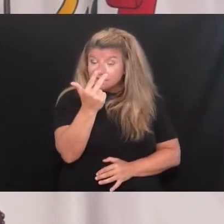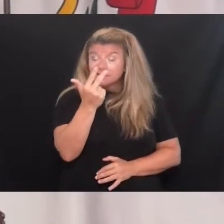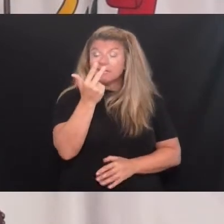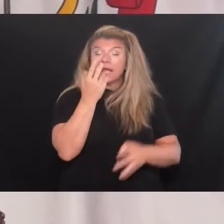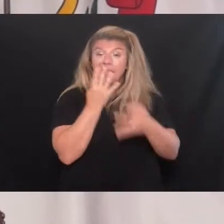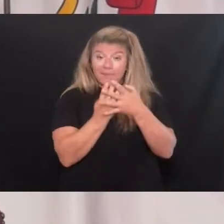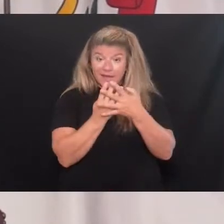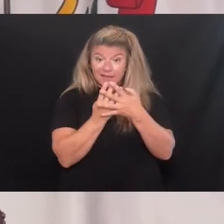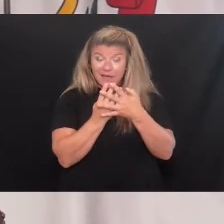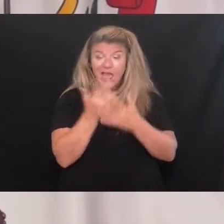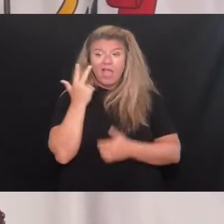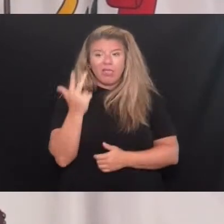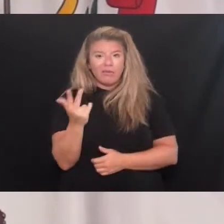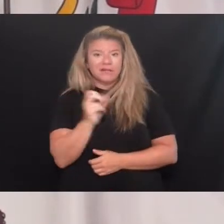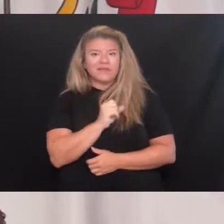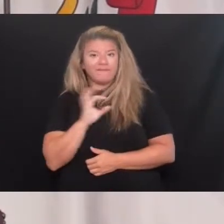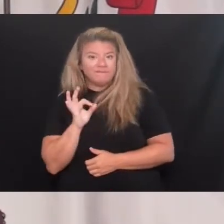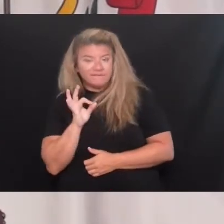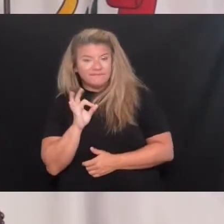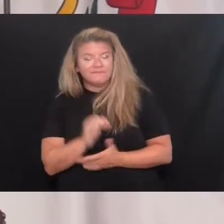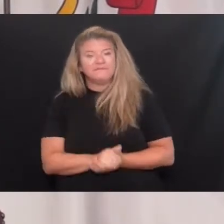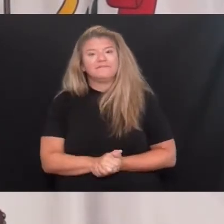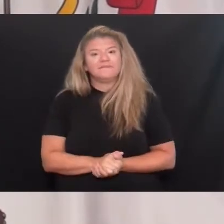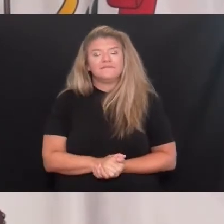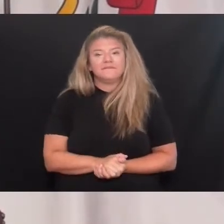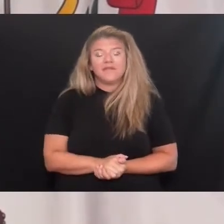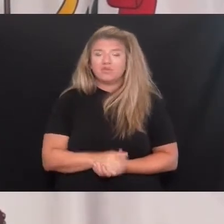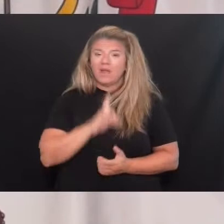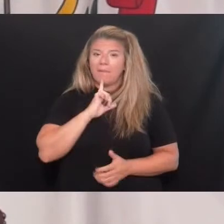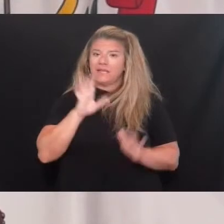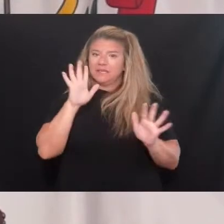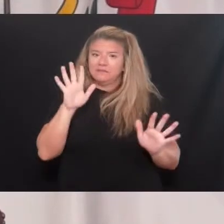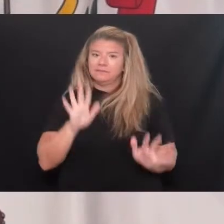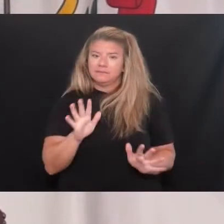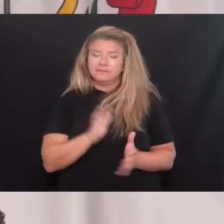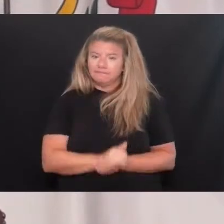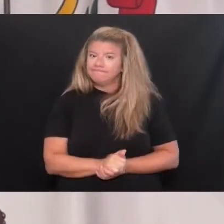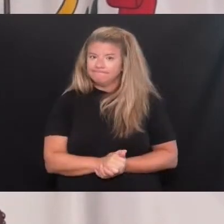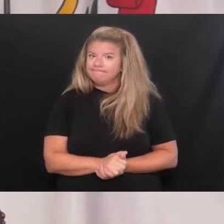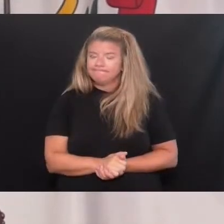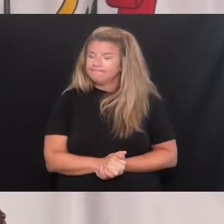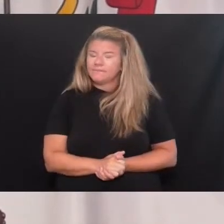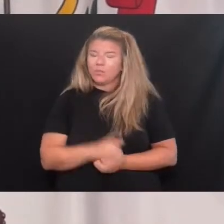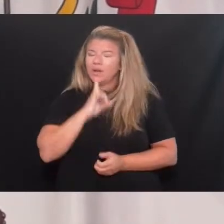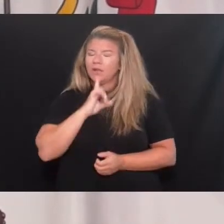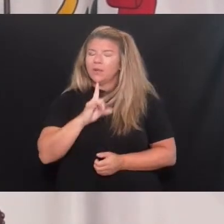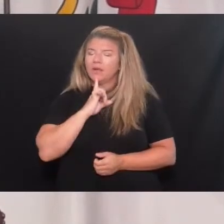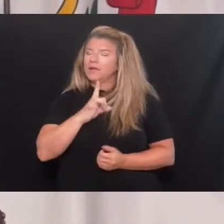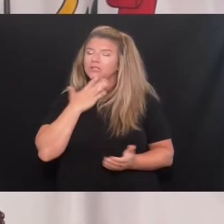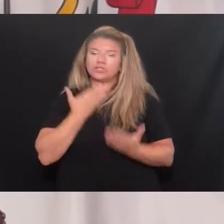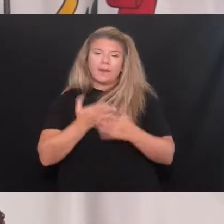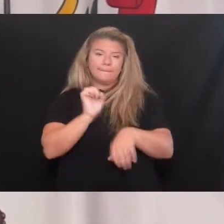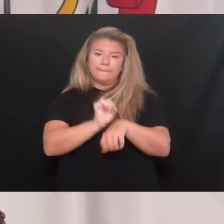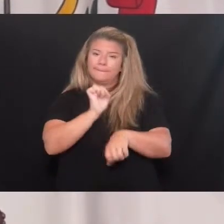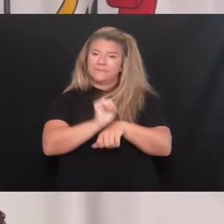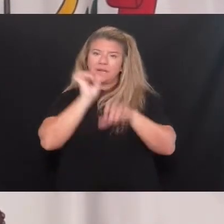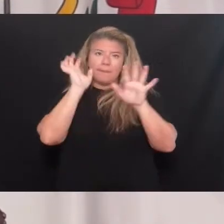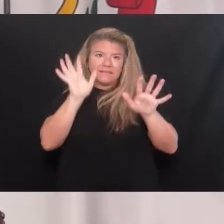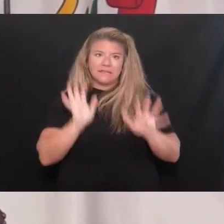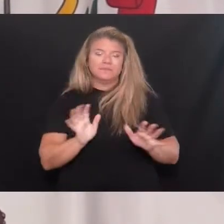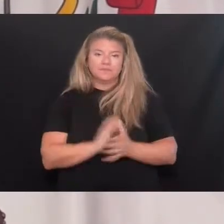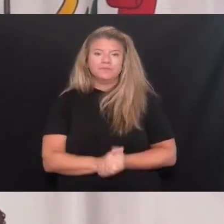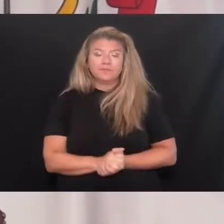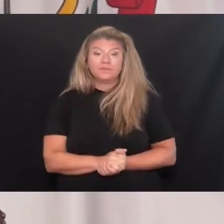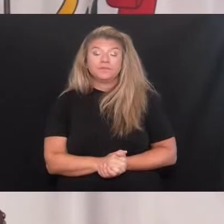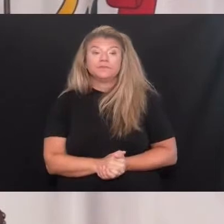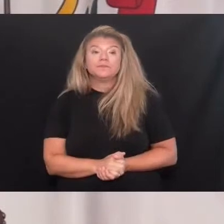inmate cases and 3 staff cases. It's phenomenal. Absolutely unbelievable. What a job. What a job they've done. You